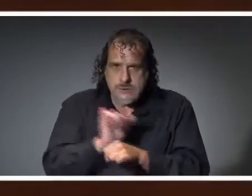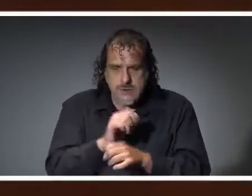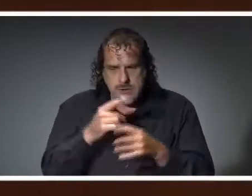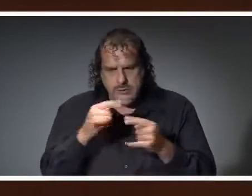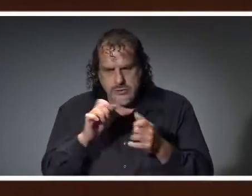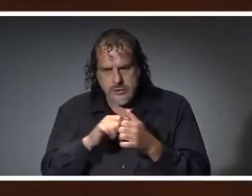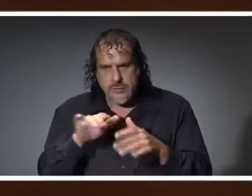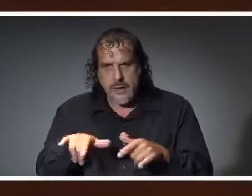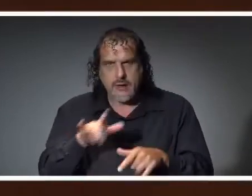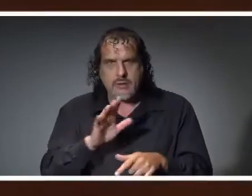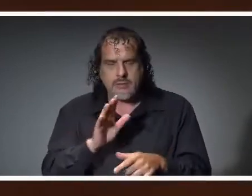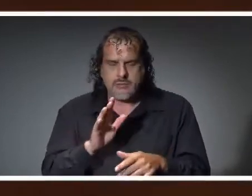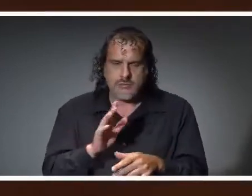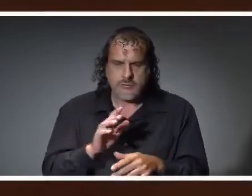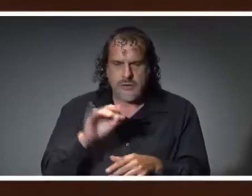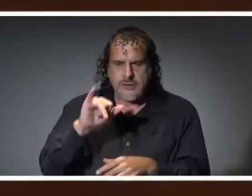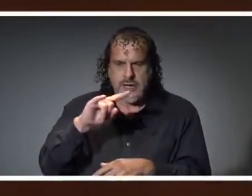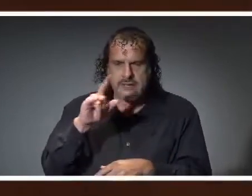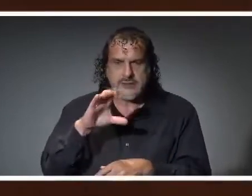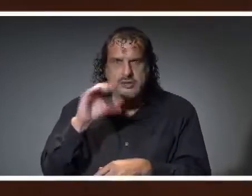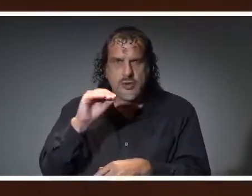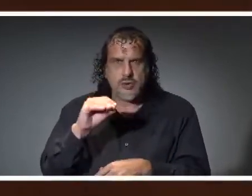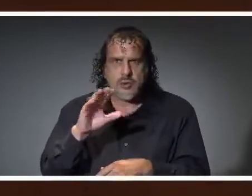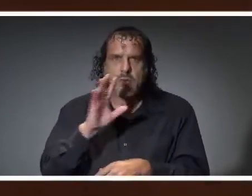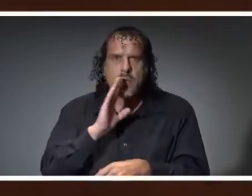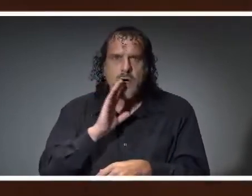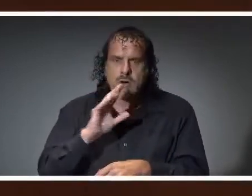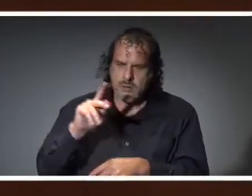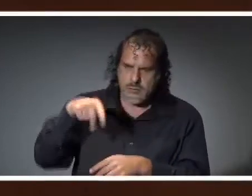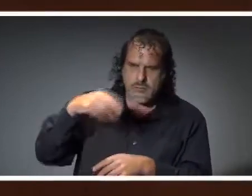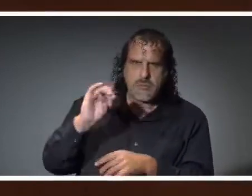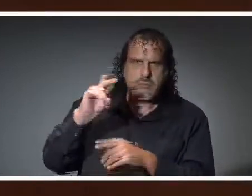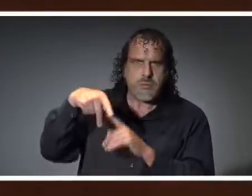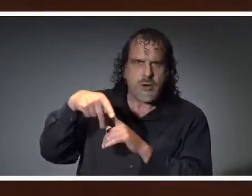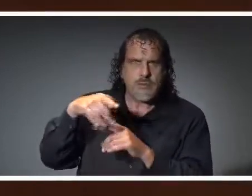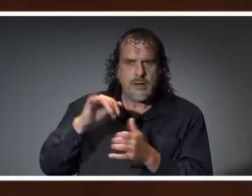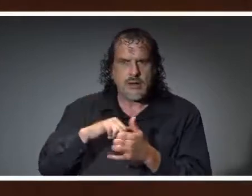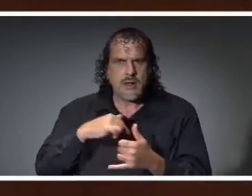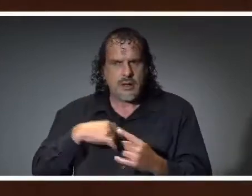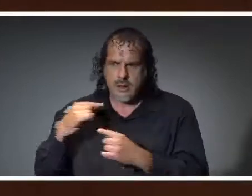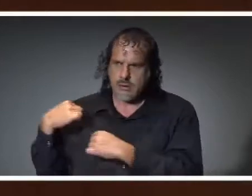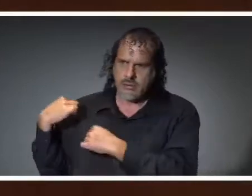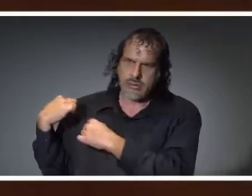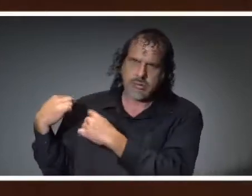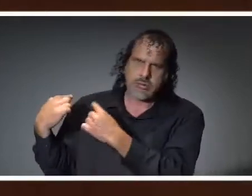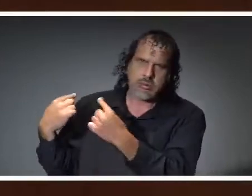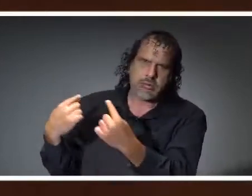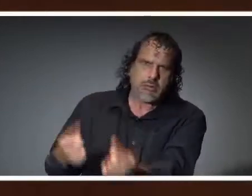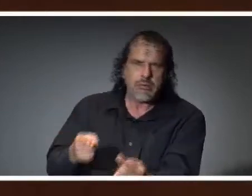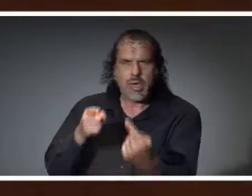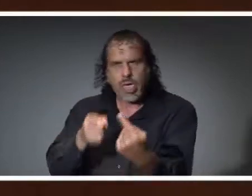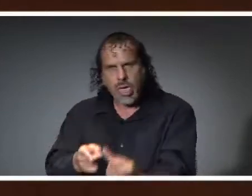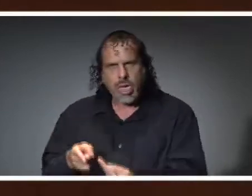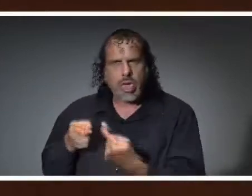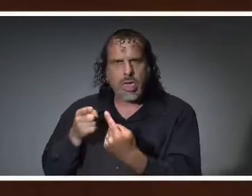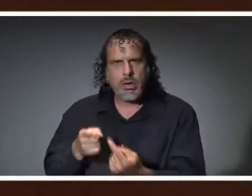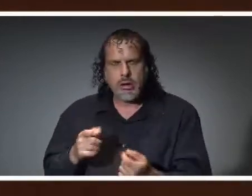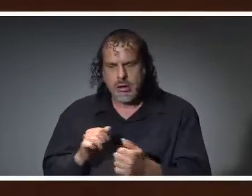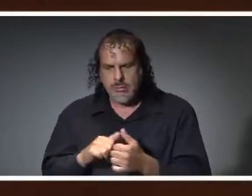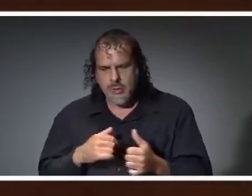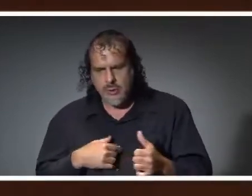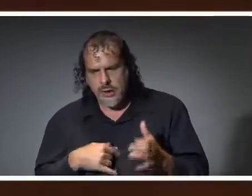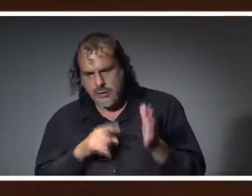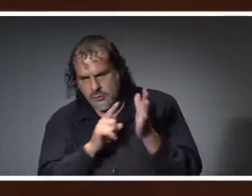Yazoo backwater pumps, which has been going on, as he said, for a very long time, but we have to substantiate the